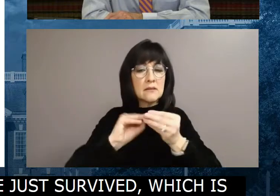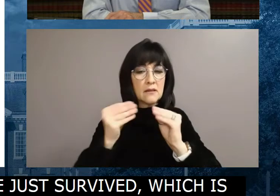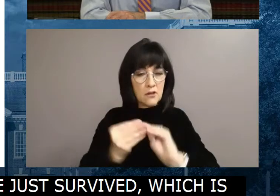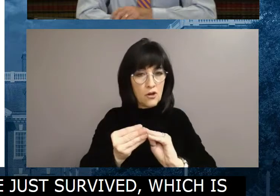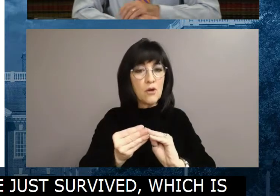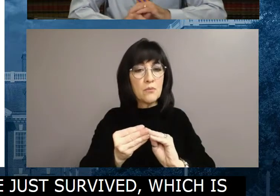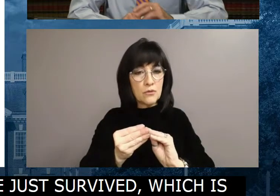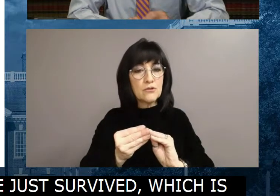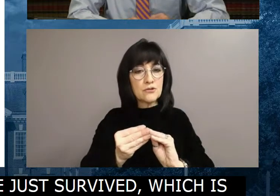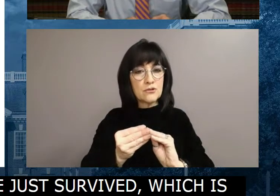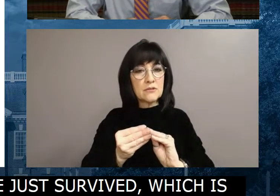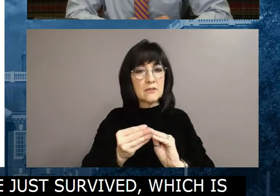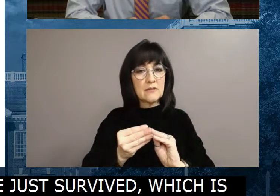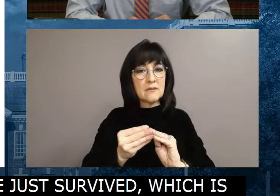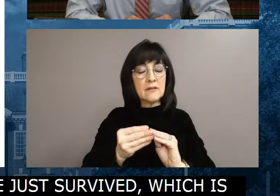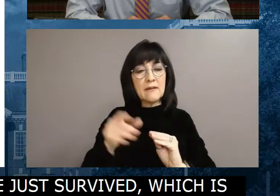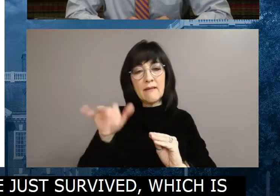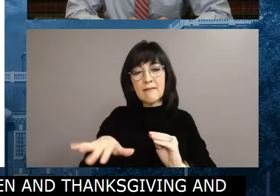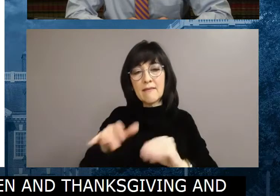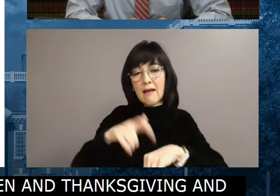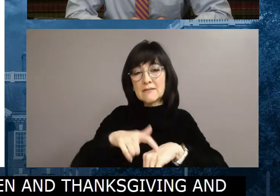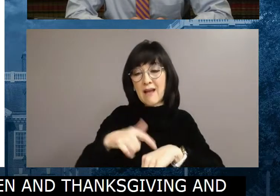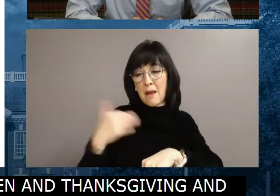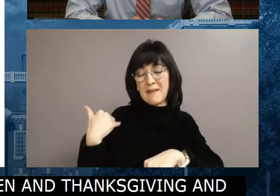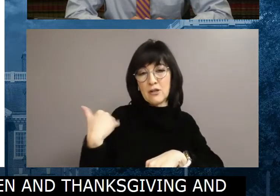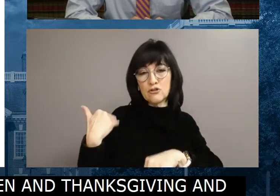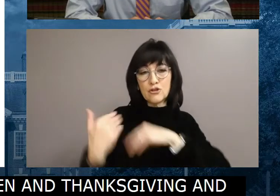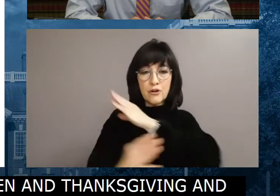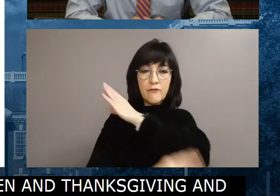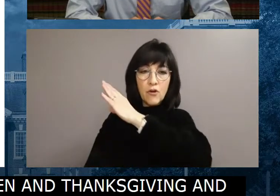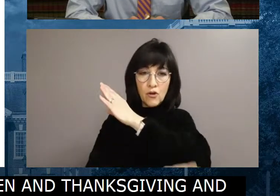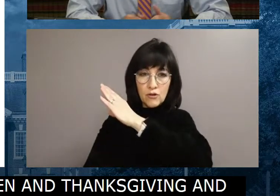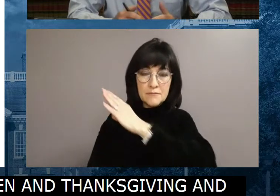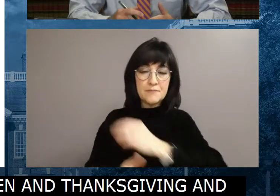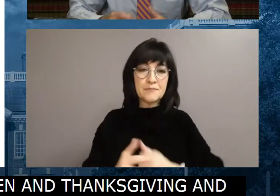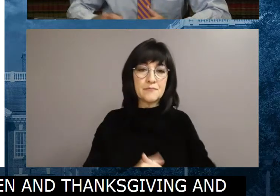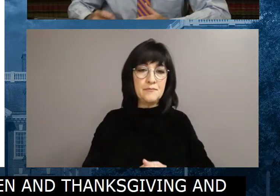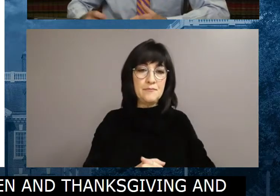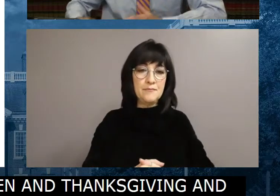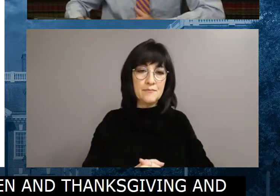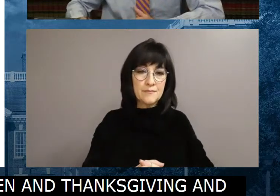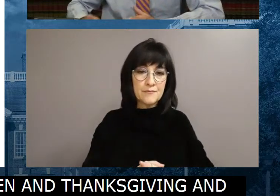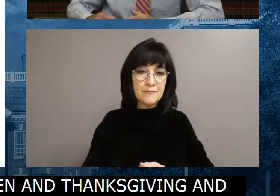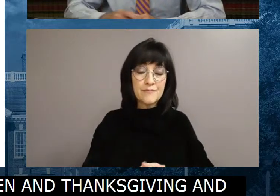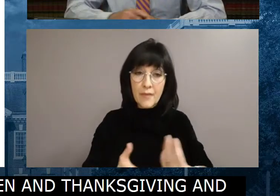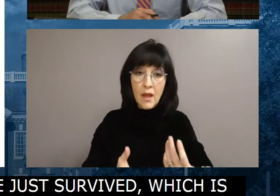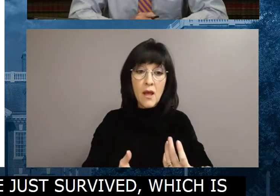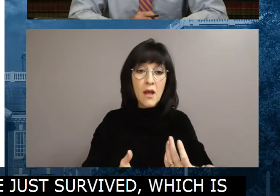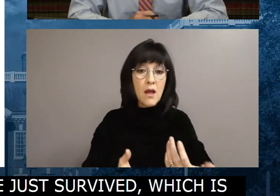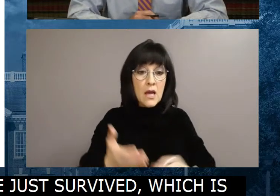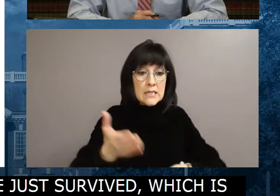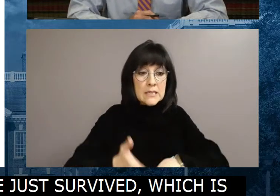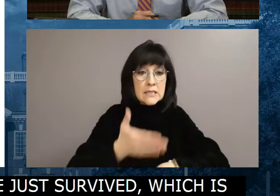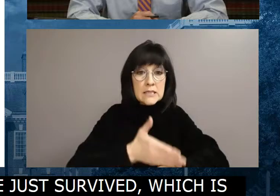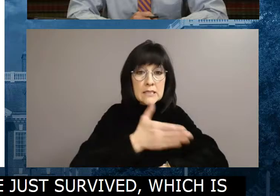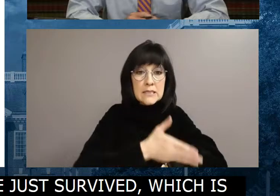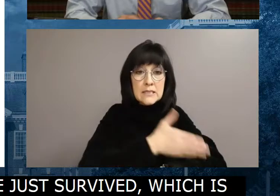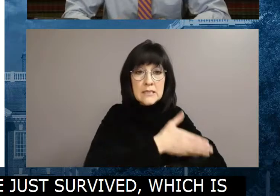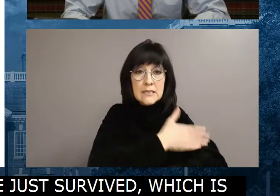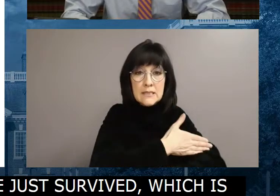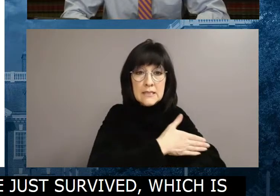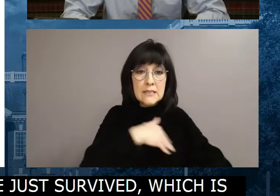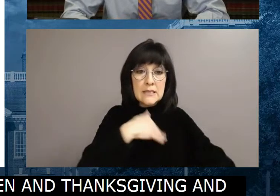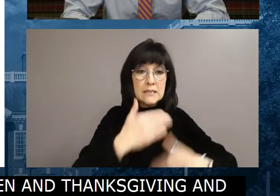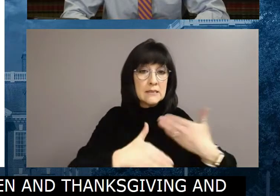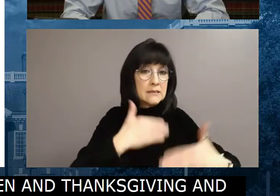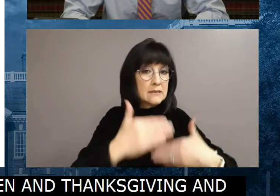peaked up early in January at 474 hospitalizations. Made steady progress down the backside of that curve